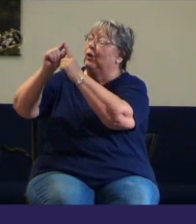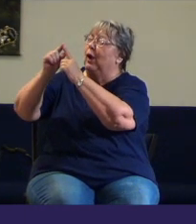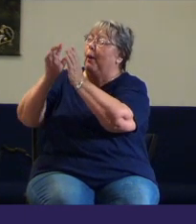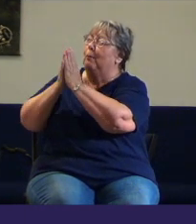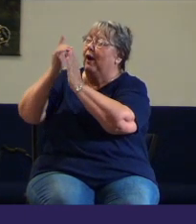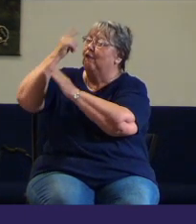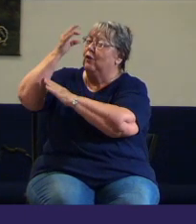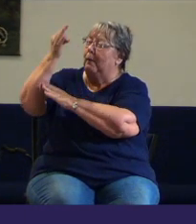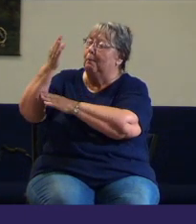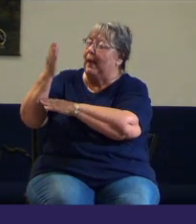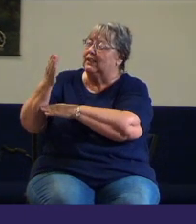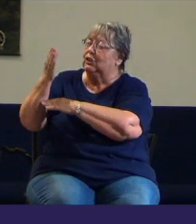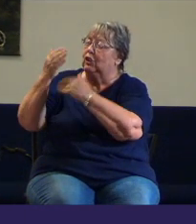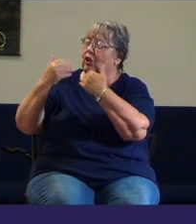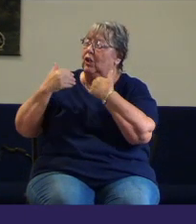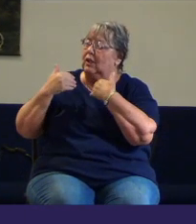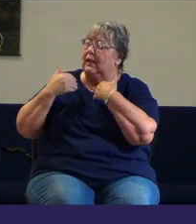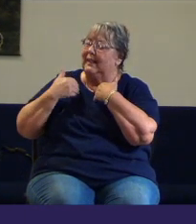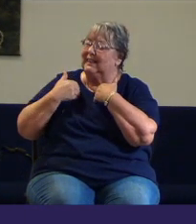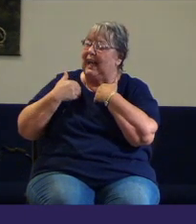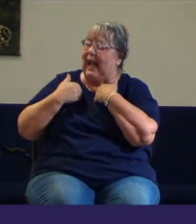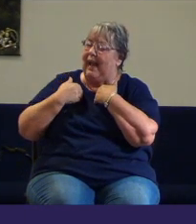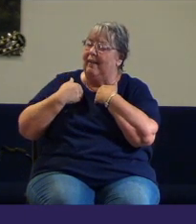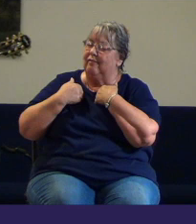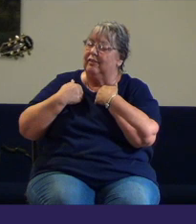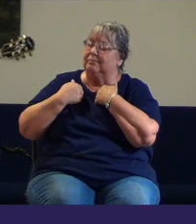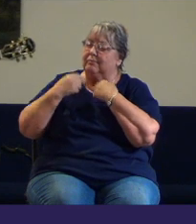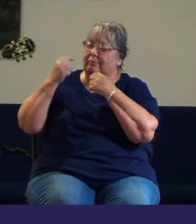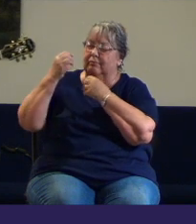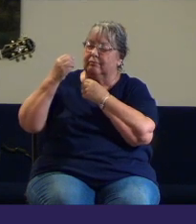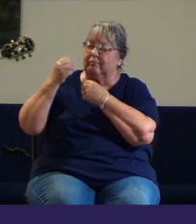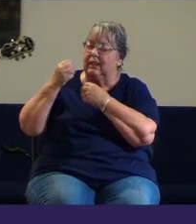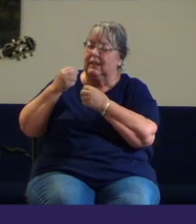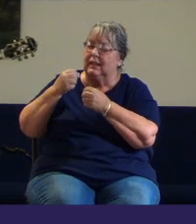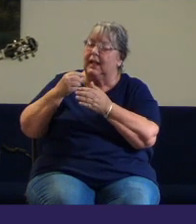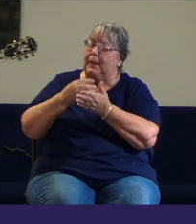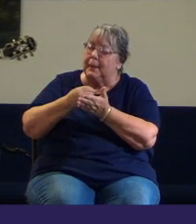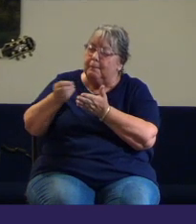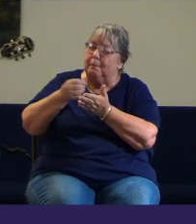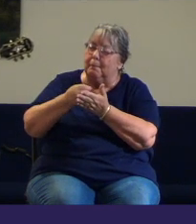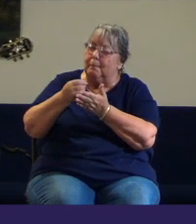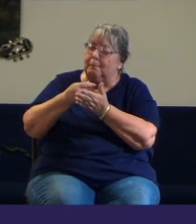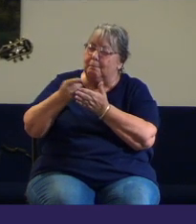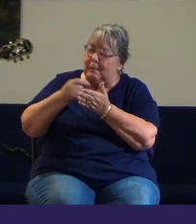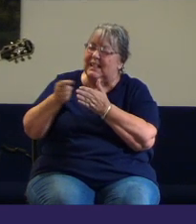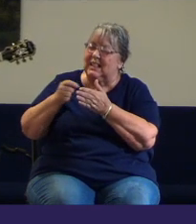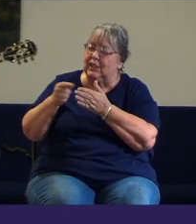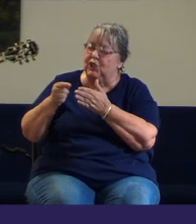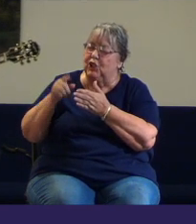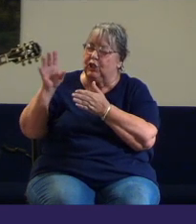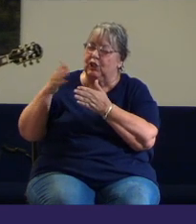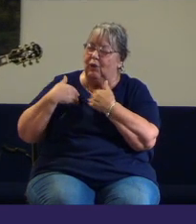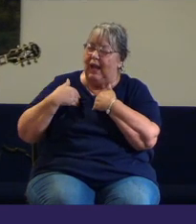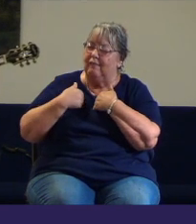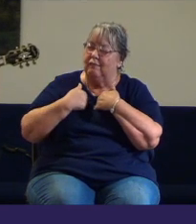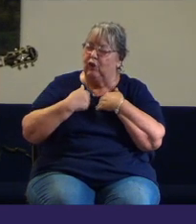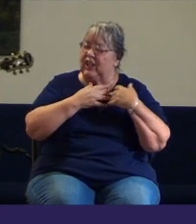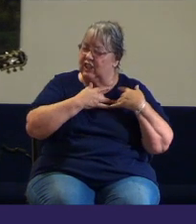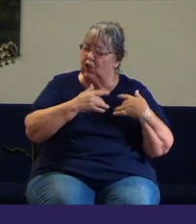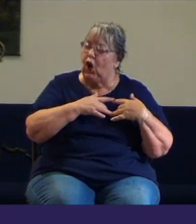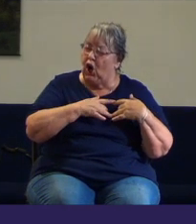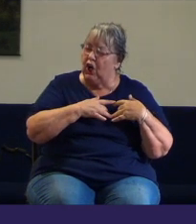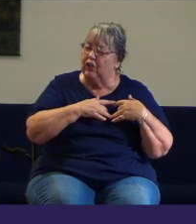as he brings the message that you've laid on his heart. Lord, help us to absorb that. Help us to leave